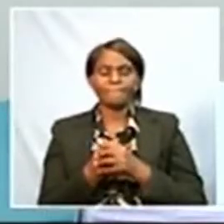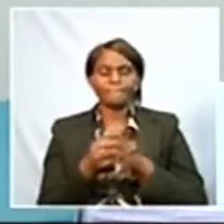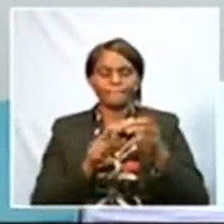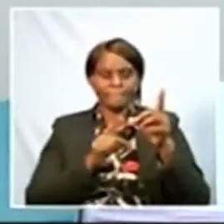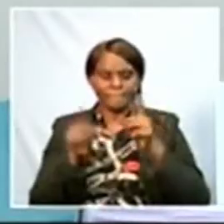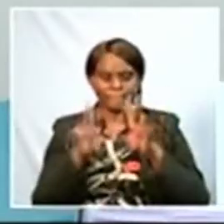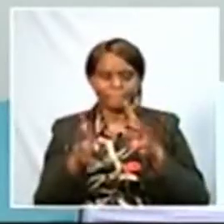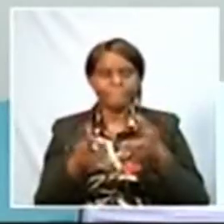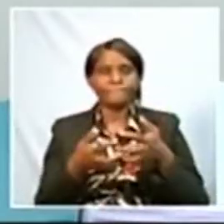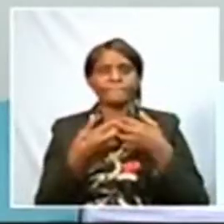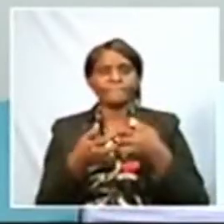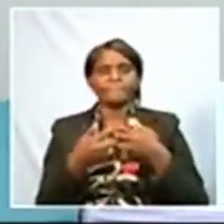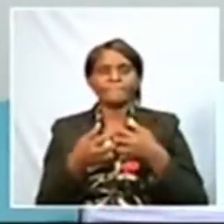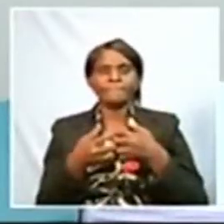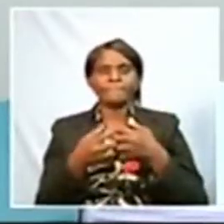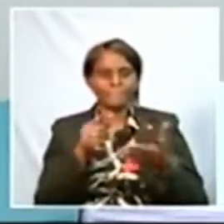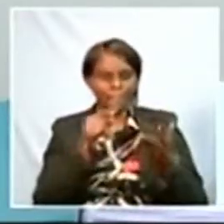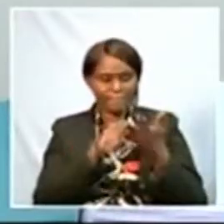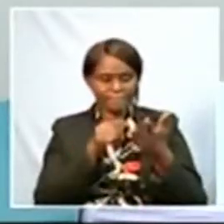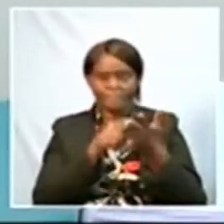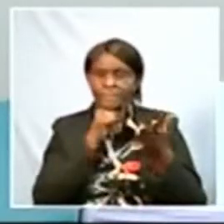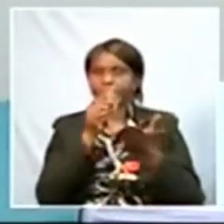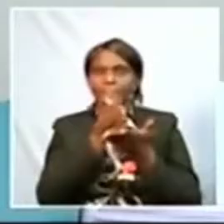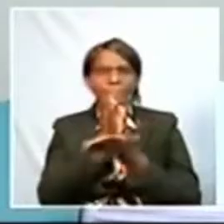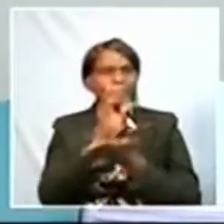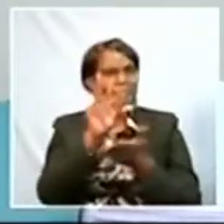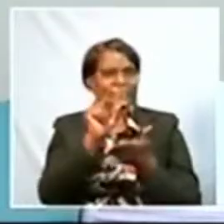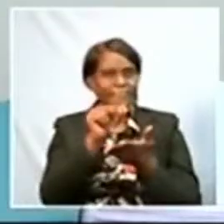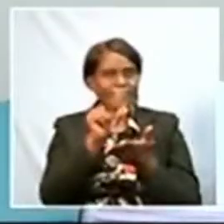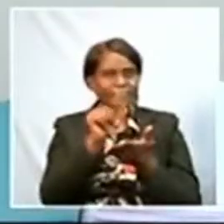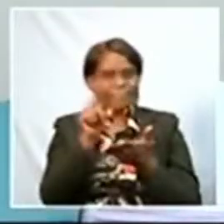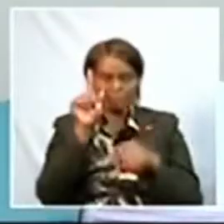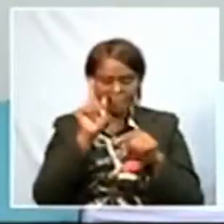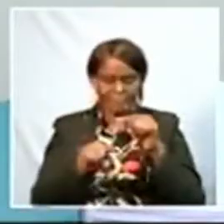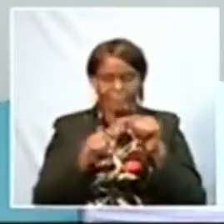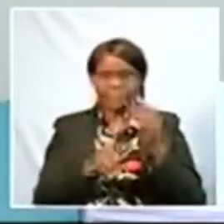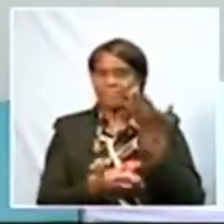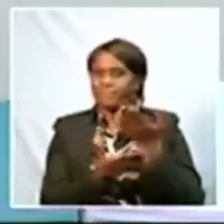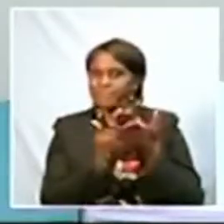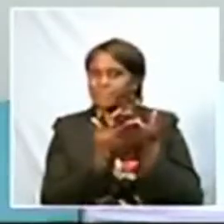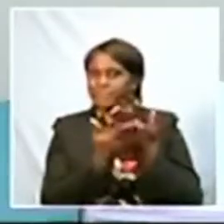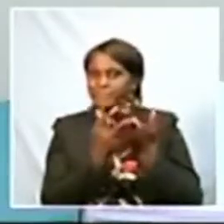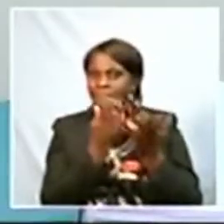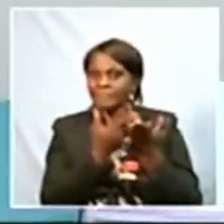Director engineering, this is not right. You cannot attach